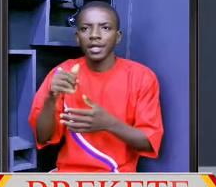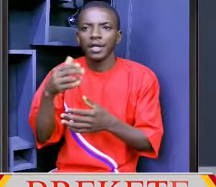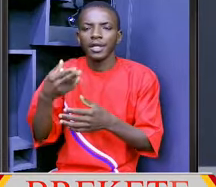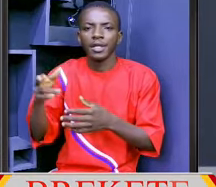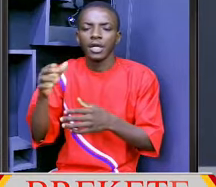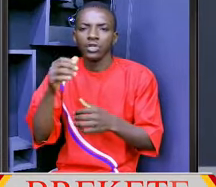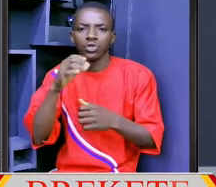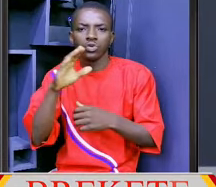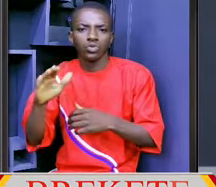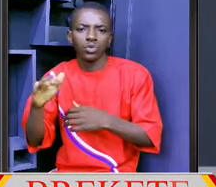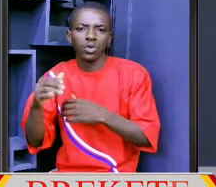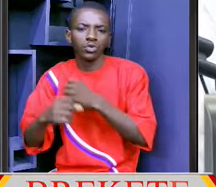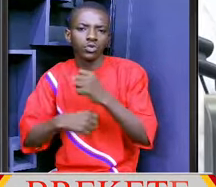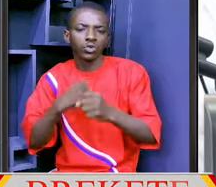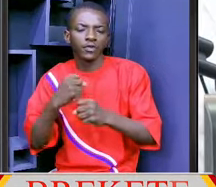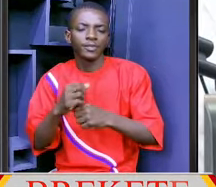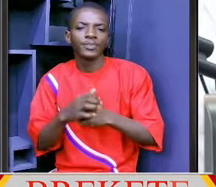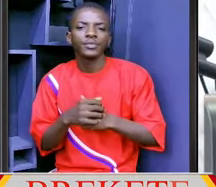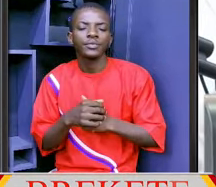suffer.